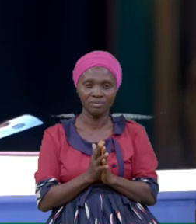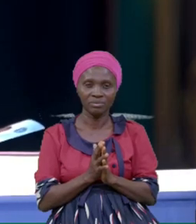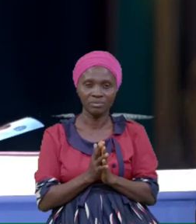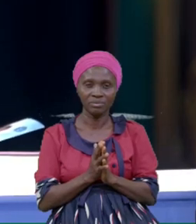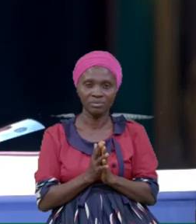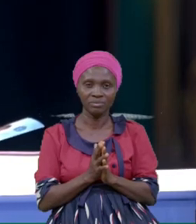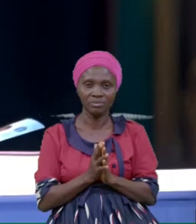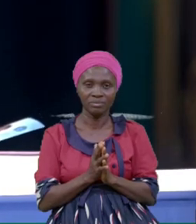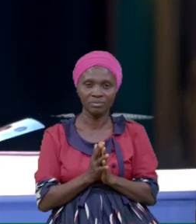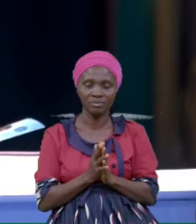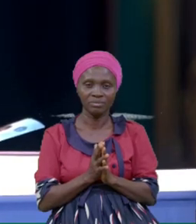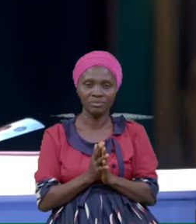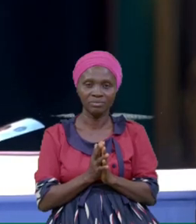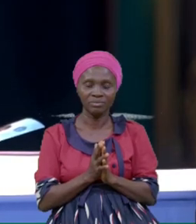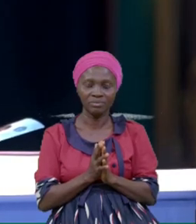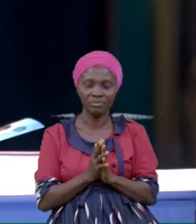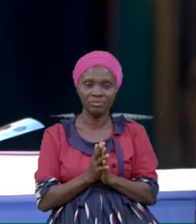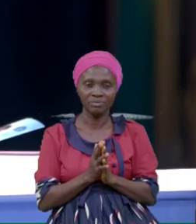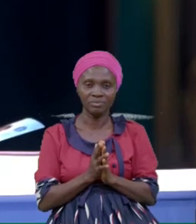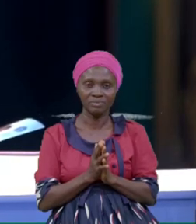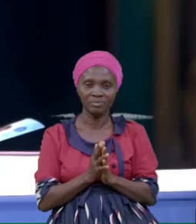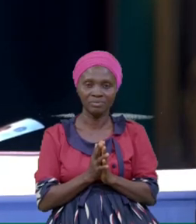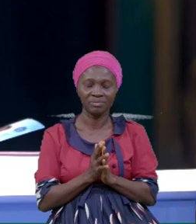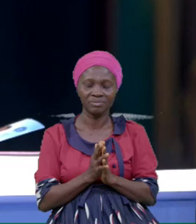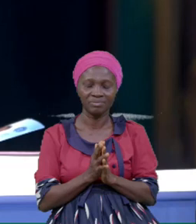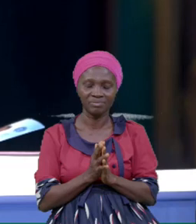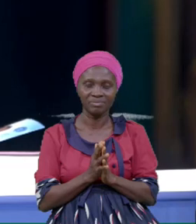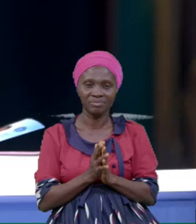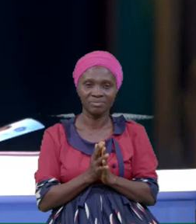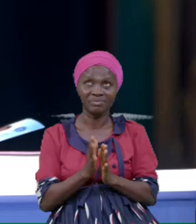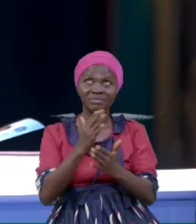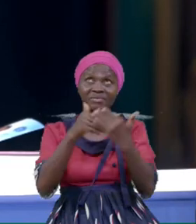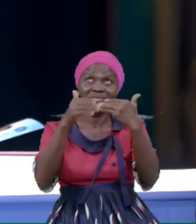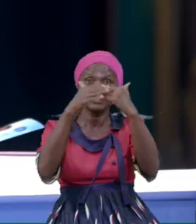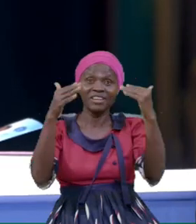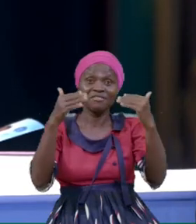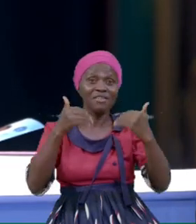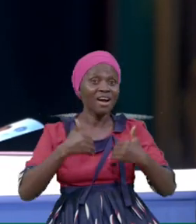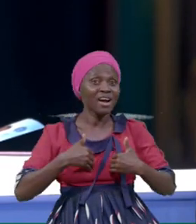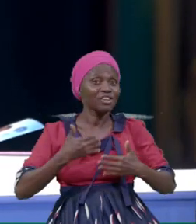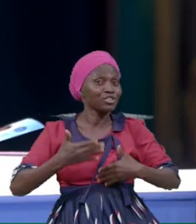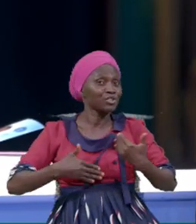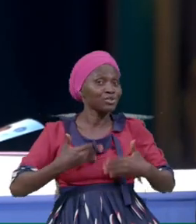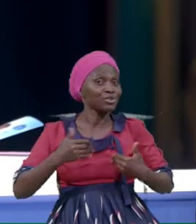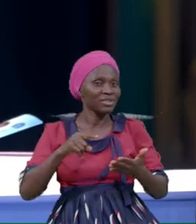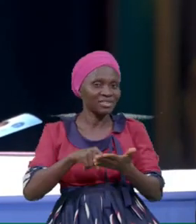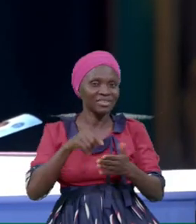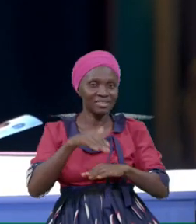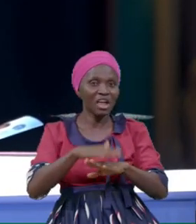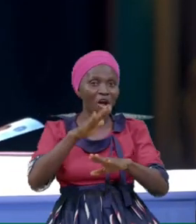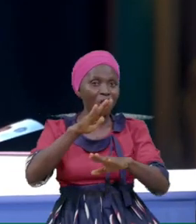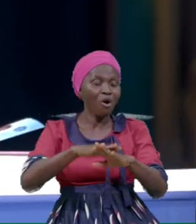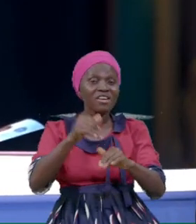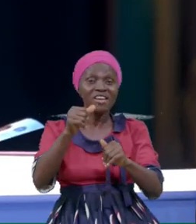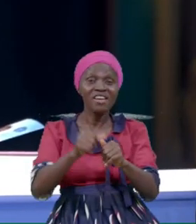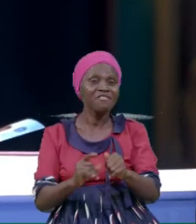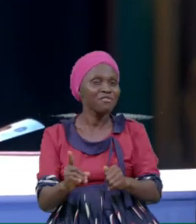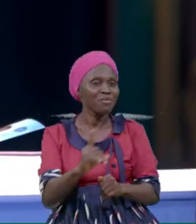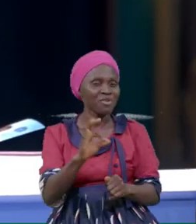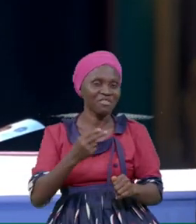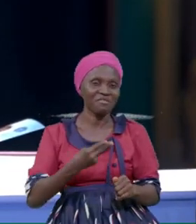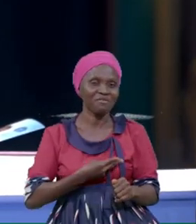There is joy in heaven tonight for every one of us who has